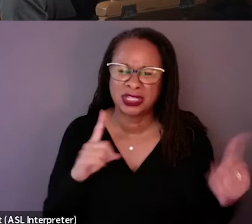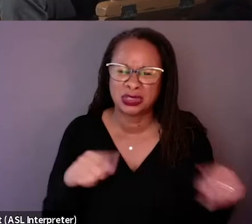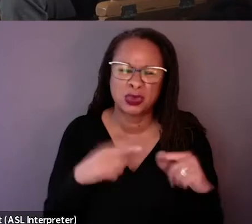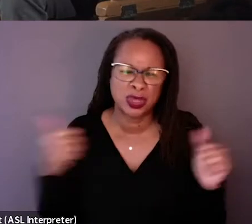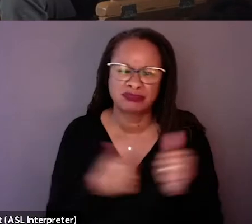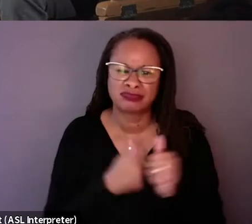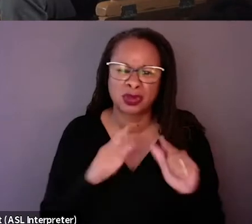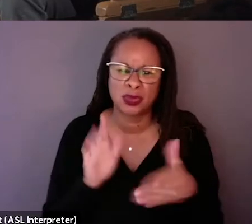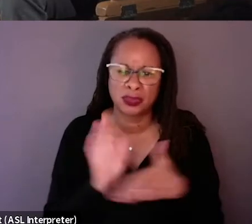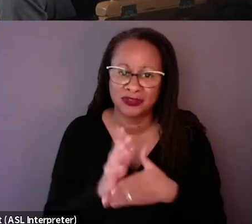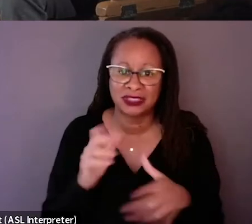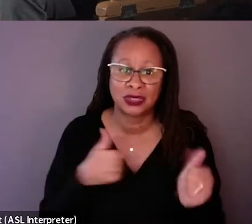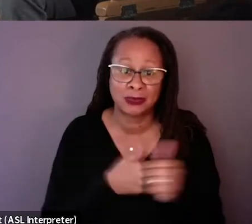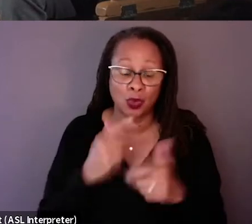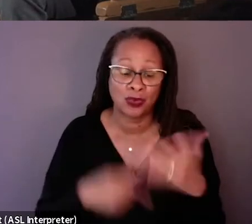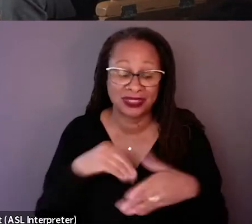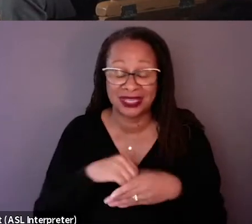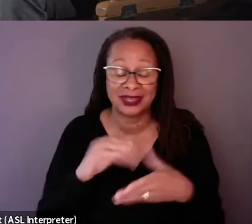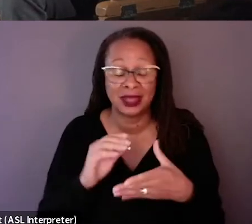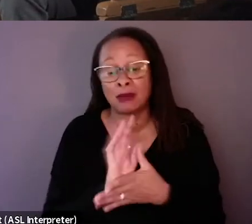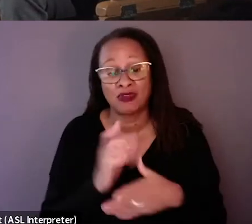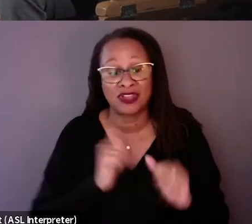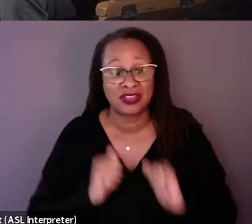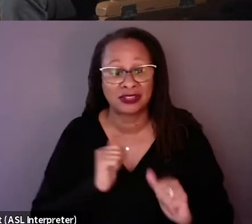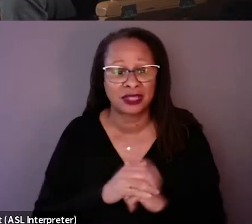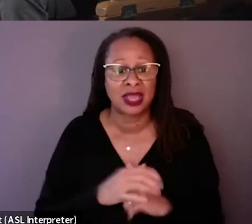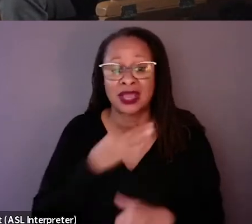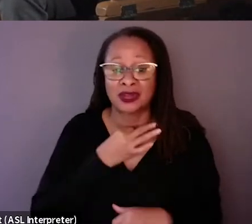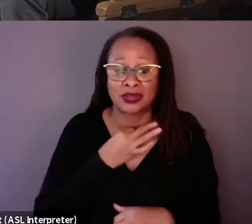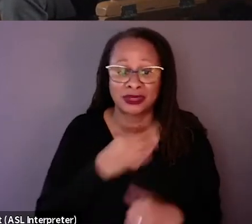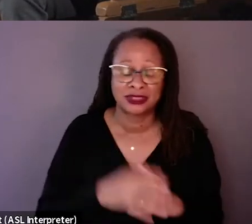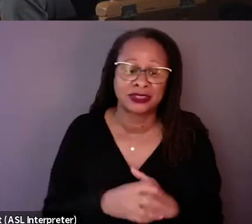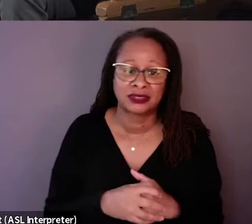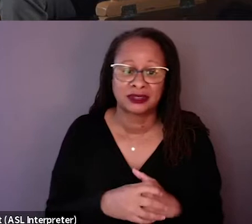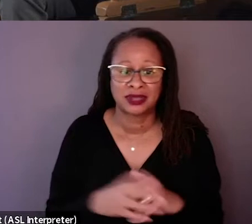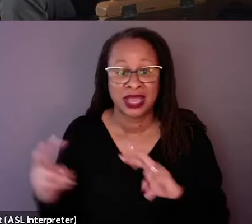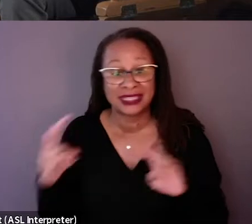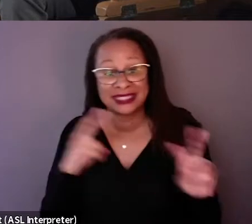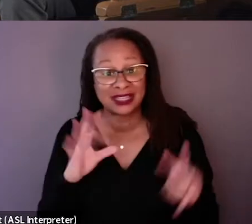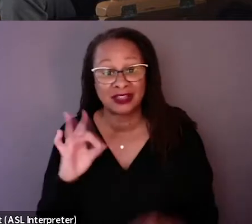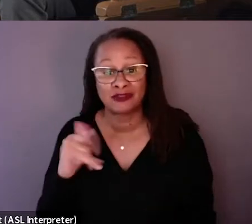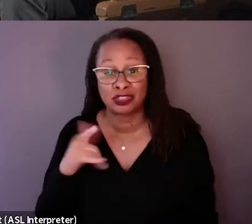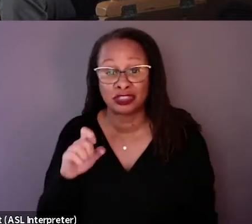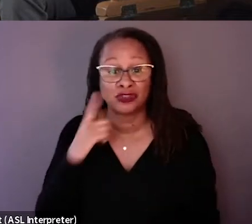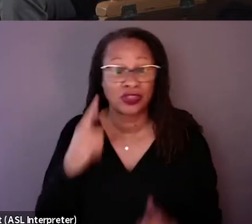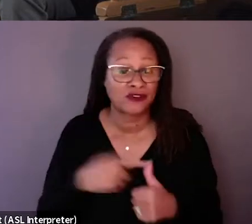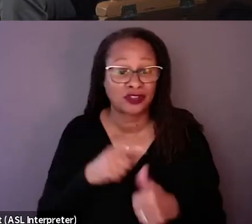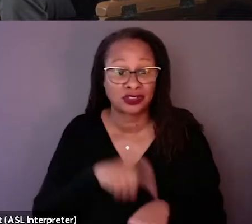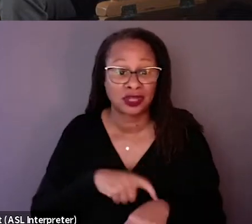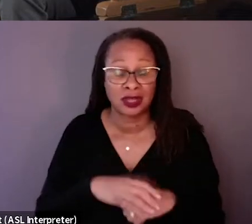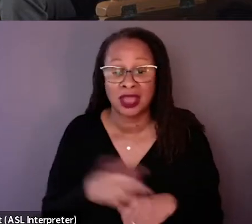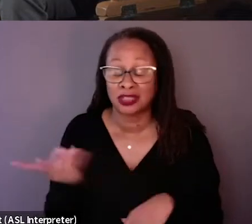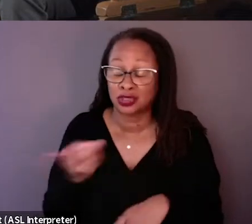theaters. But I'm so curious. Yeah, like you kind of referred to this idea of seeing this footage for the first time. I'm imagining like you two